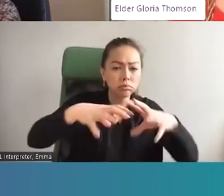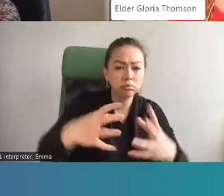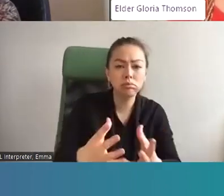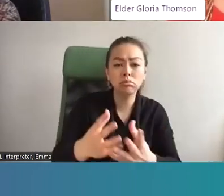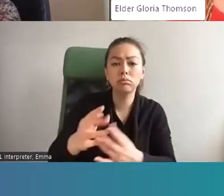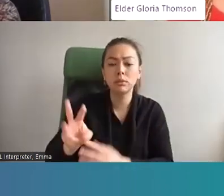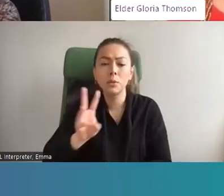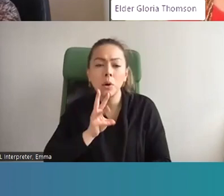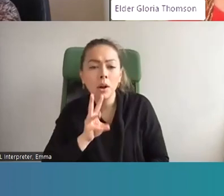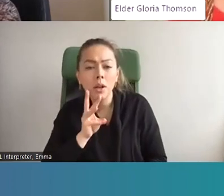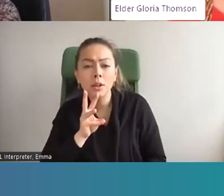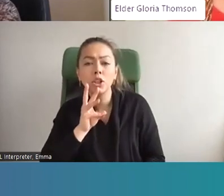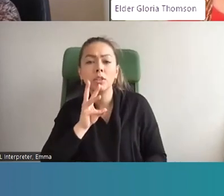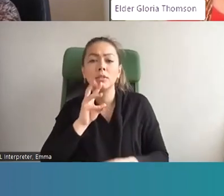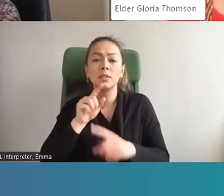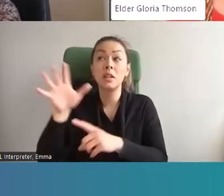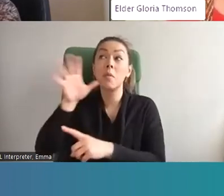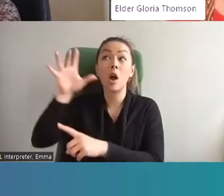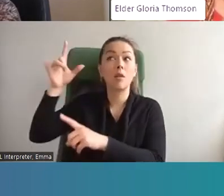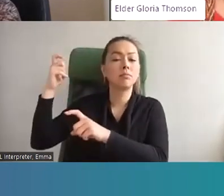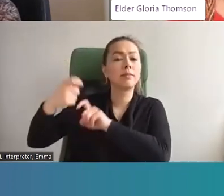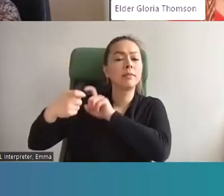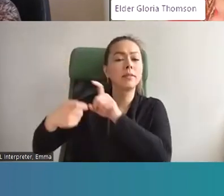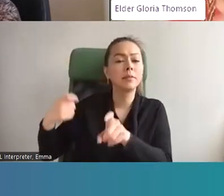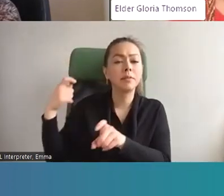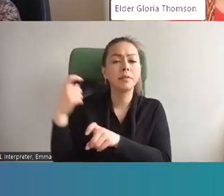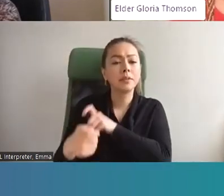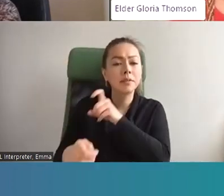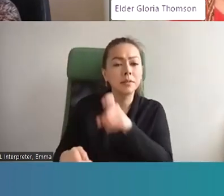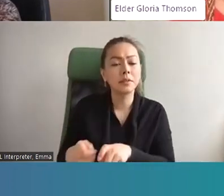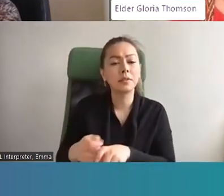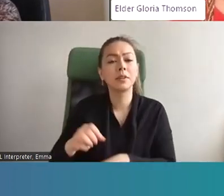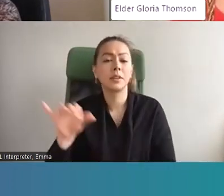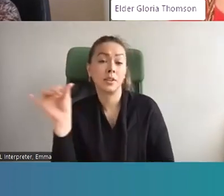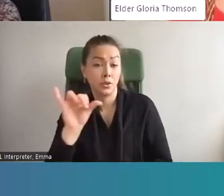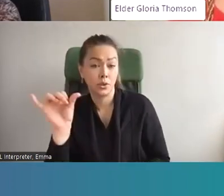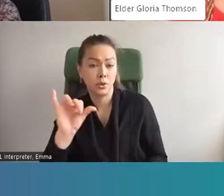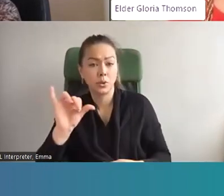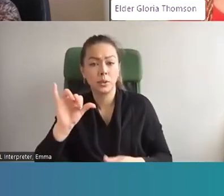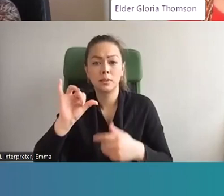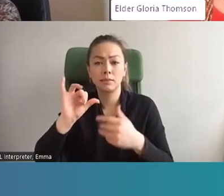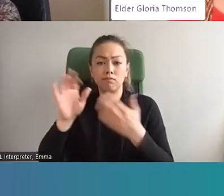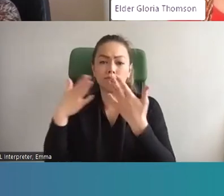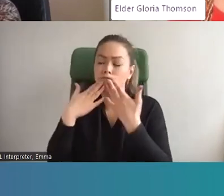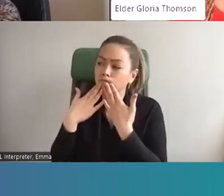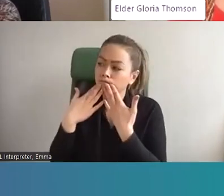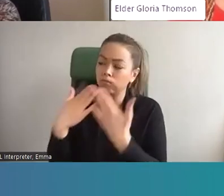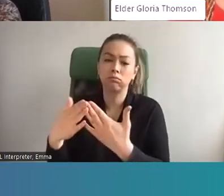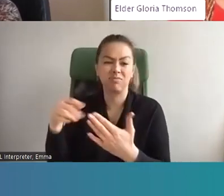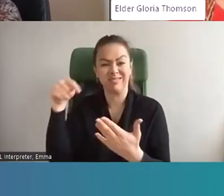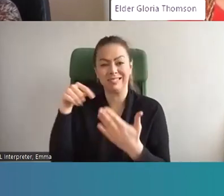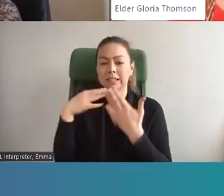of Mother Earth, and the gratitude is really